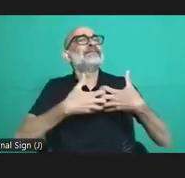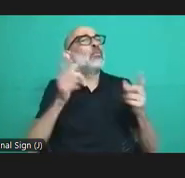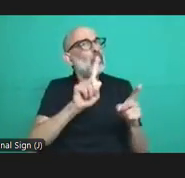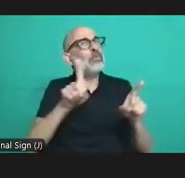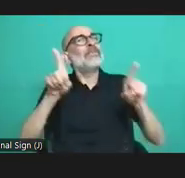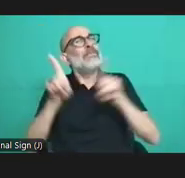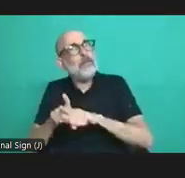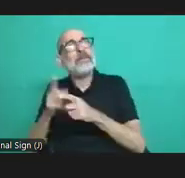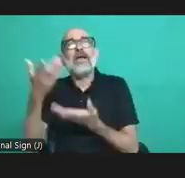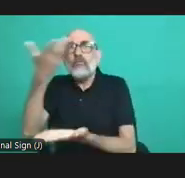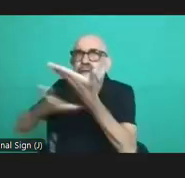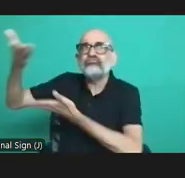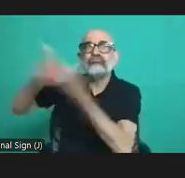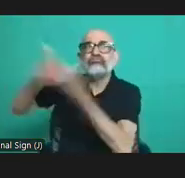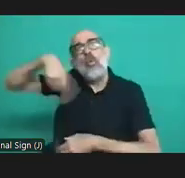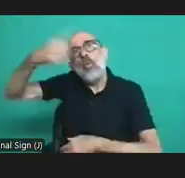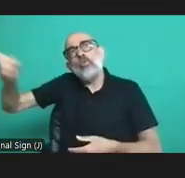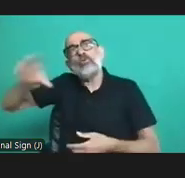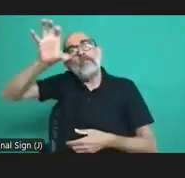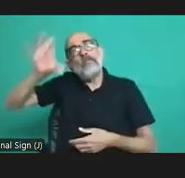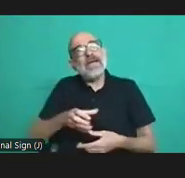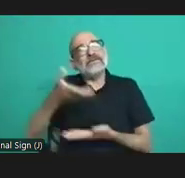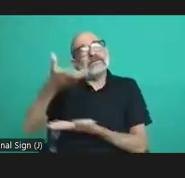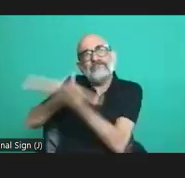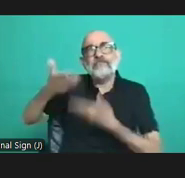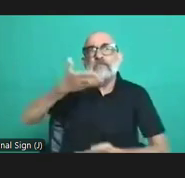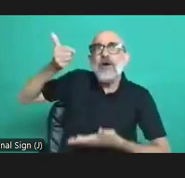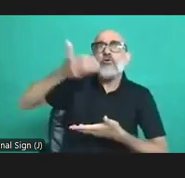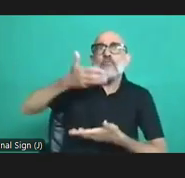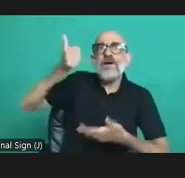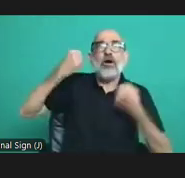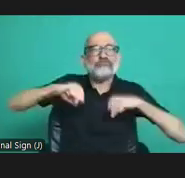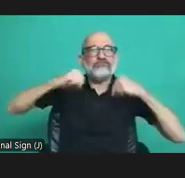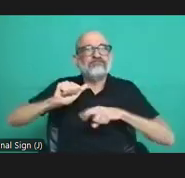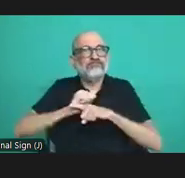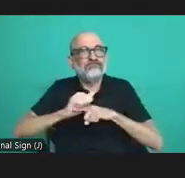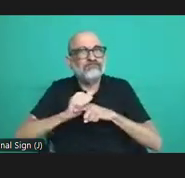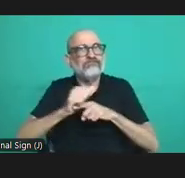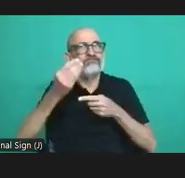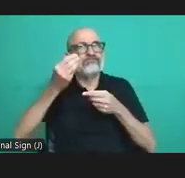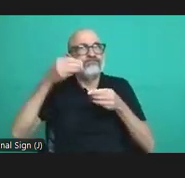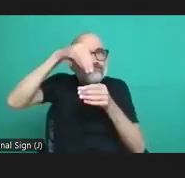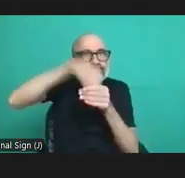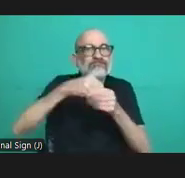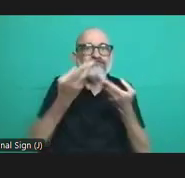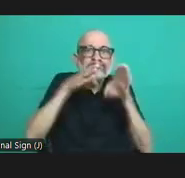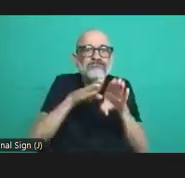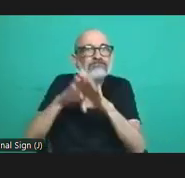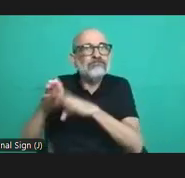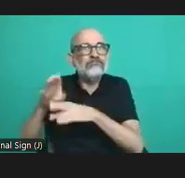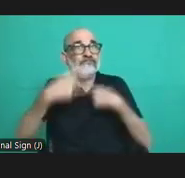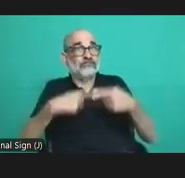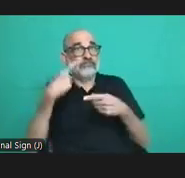respective roles to continue to strengthen public health capacities in countries. By doing so, we contribute to the strengthening of all health